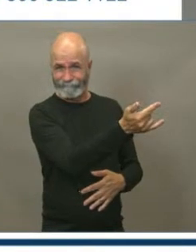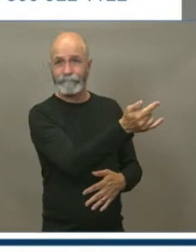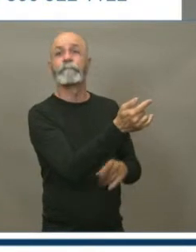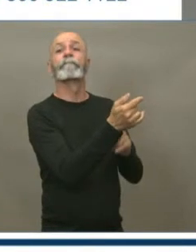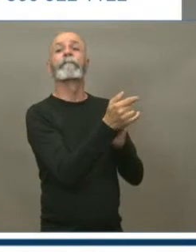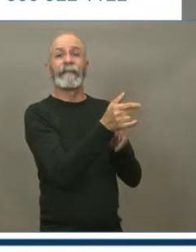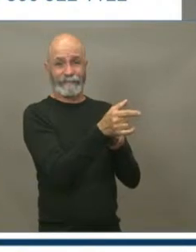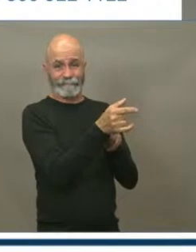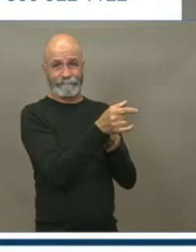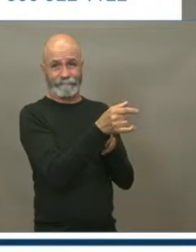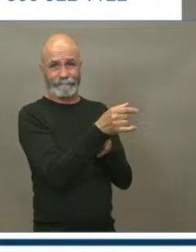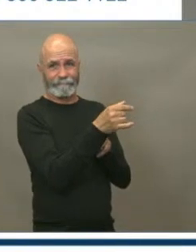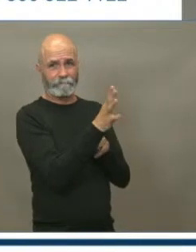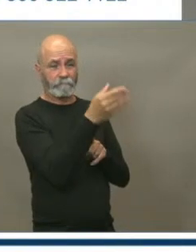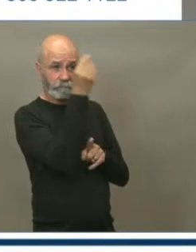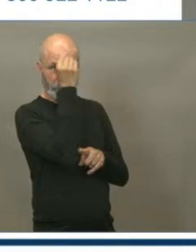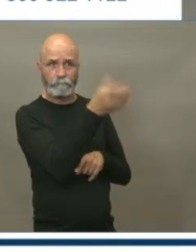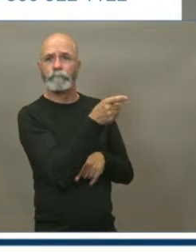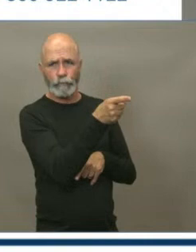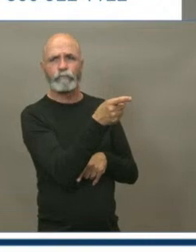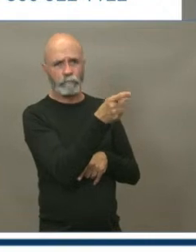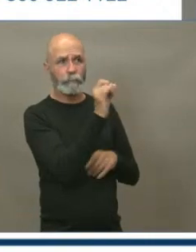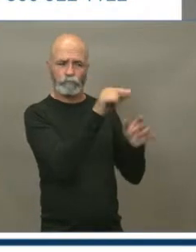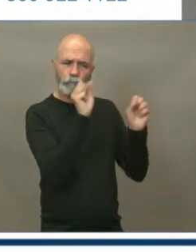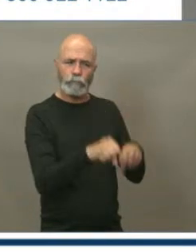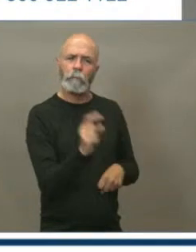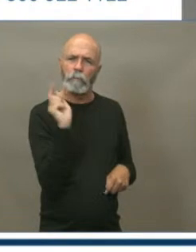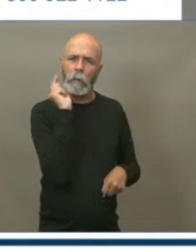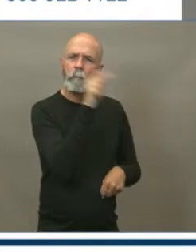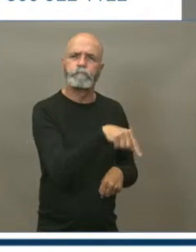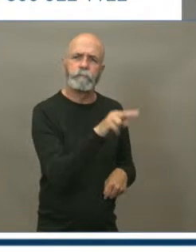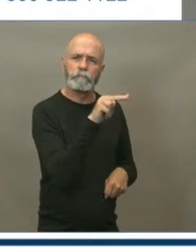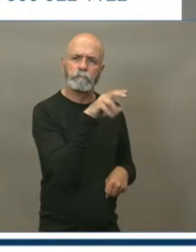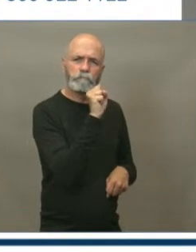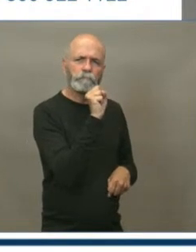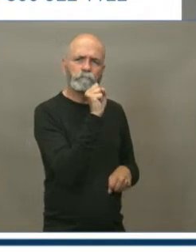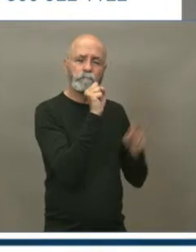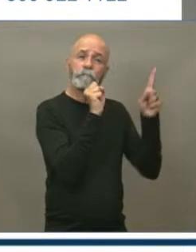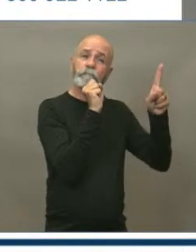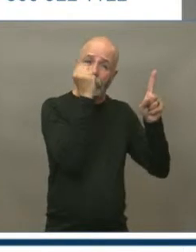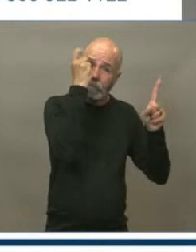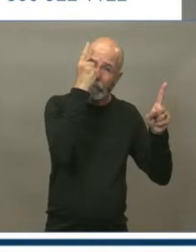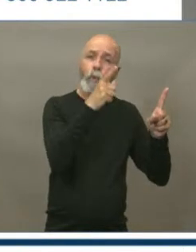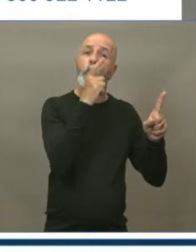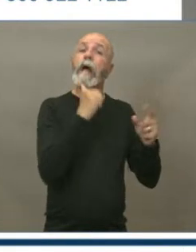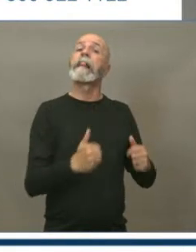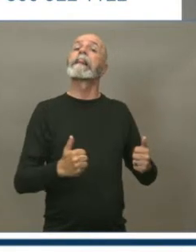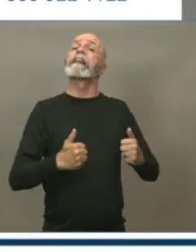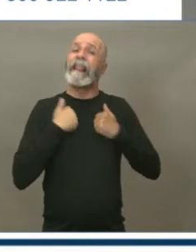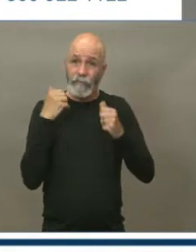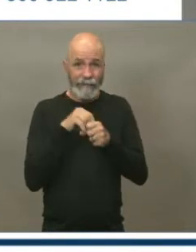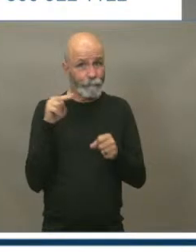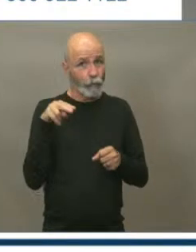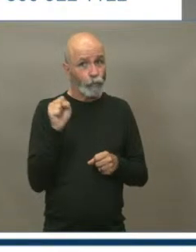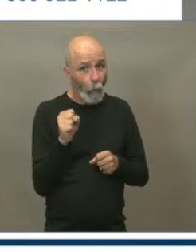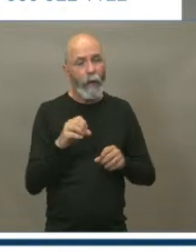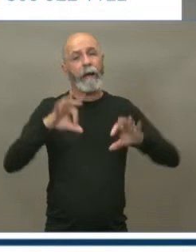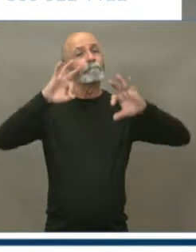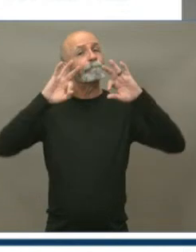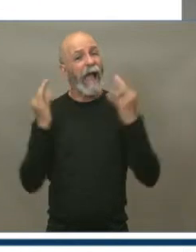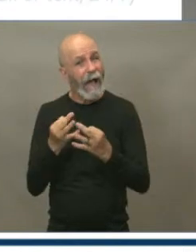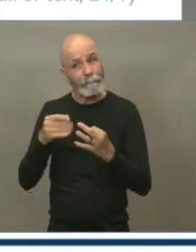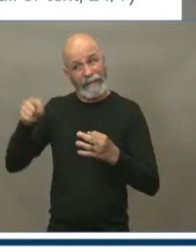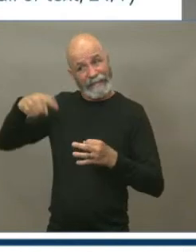we've said that they can come into the province. Permanent residents, their immediate family, people for a number of